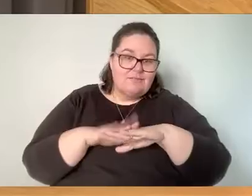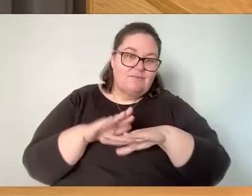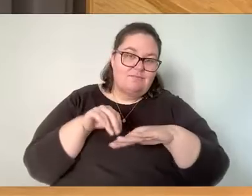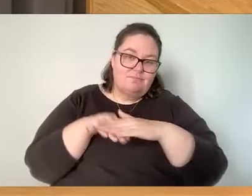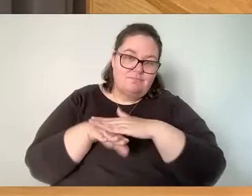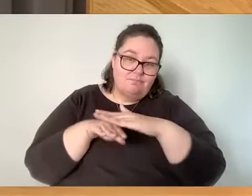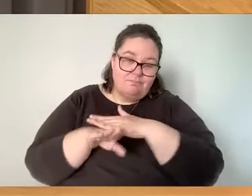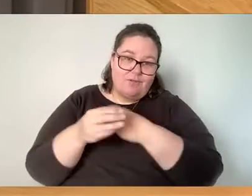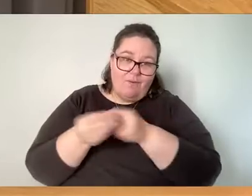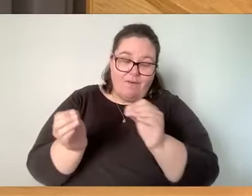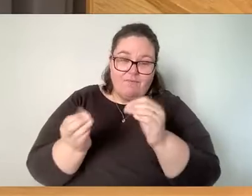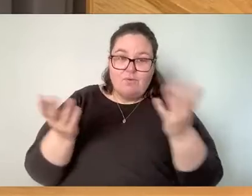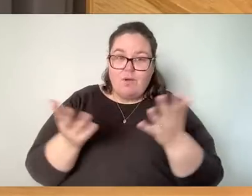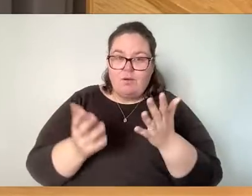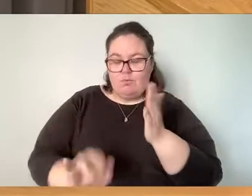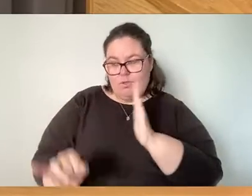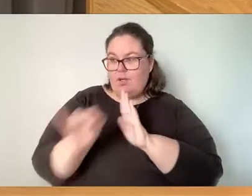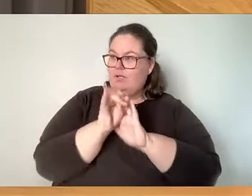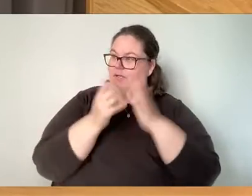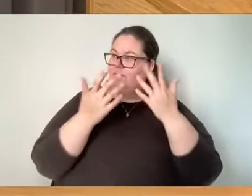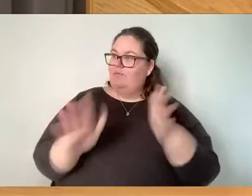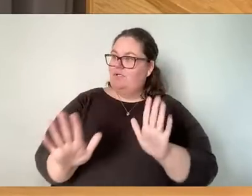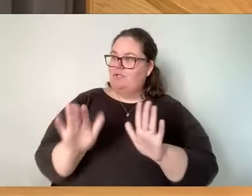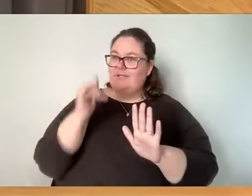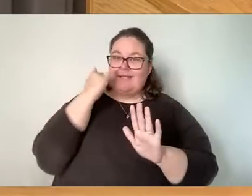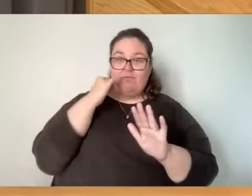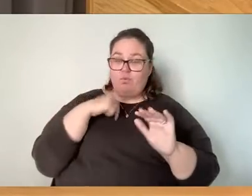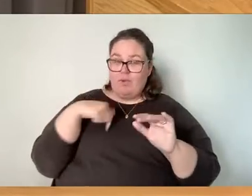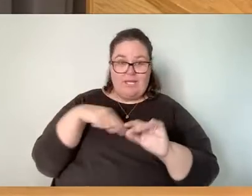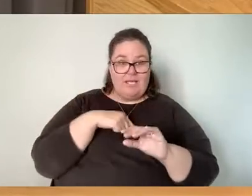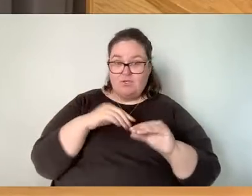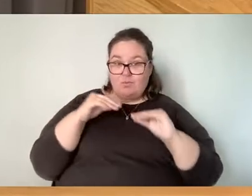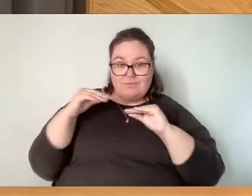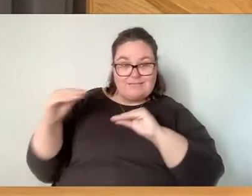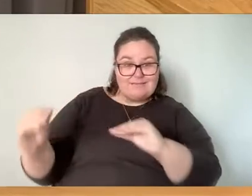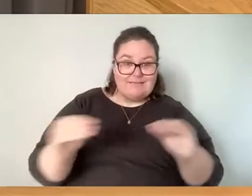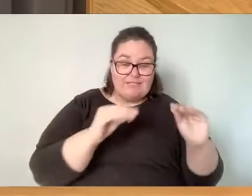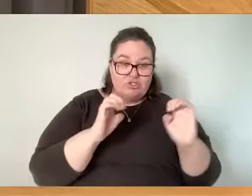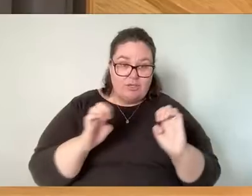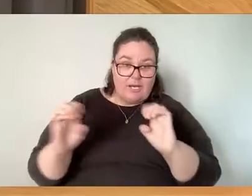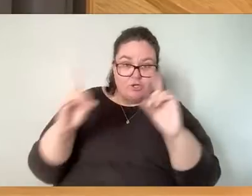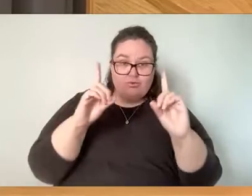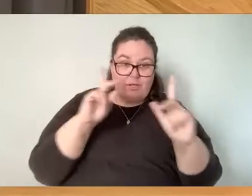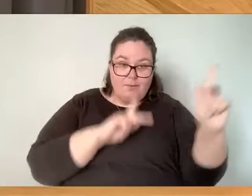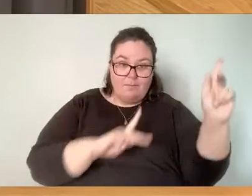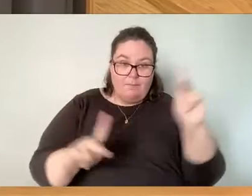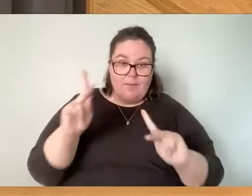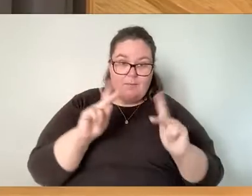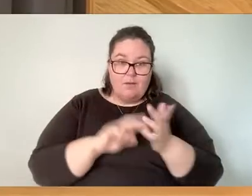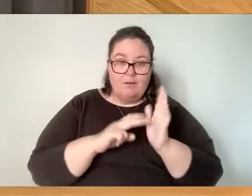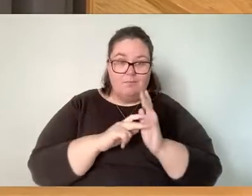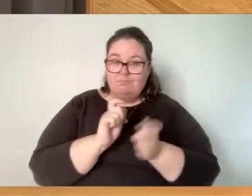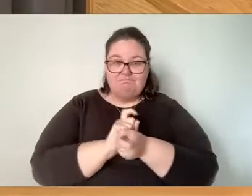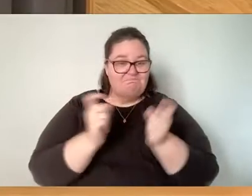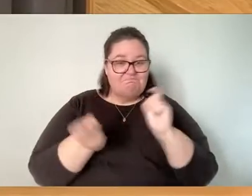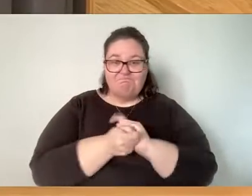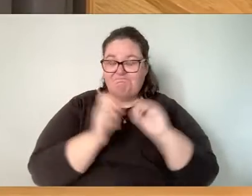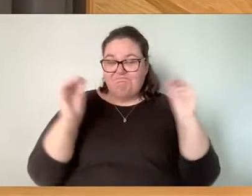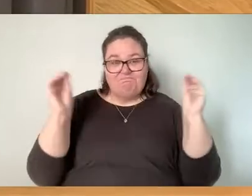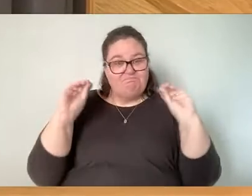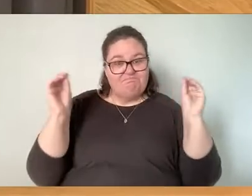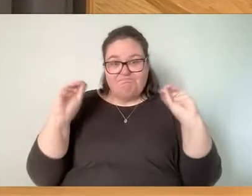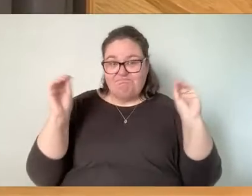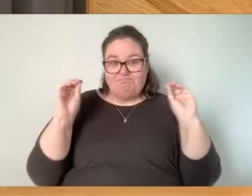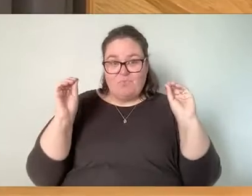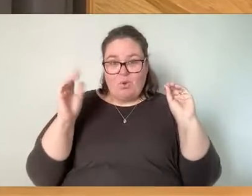office has identified that if we're not educating and raising awareness, we'll probably be standing still, because it has to go hand in